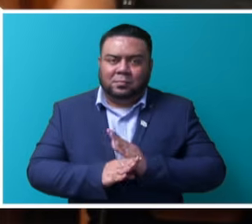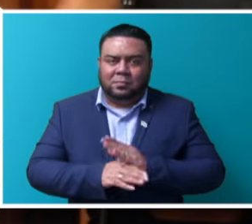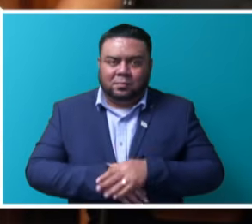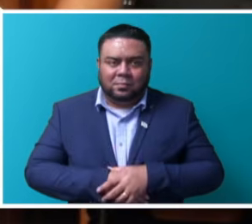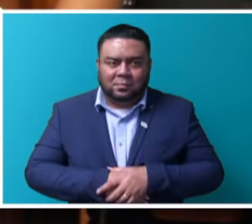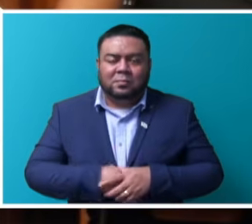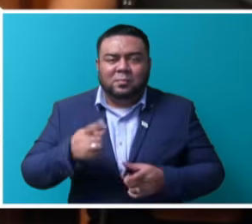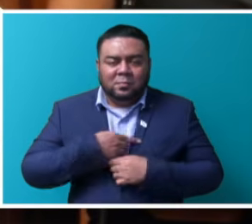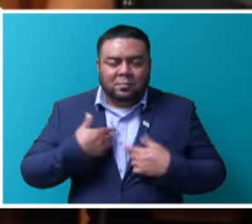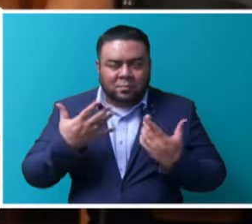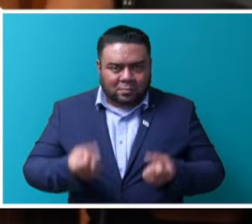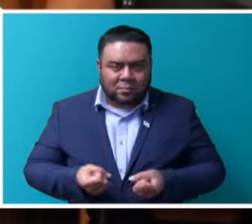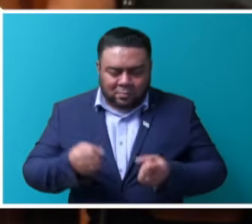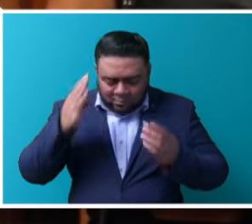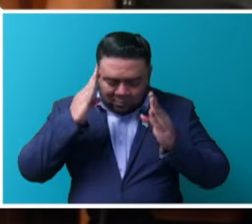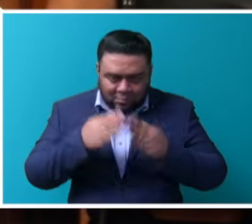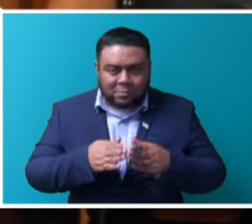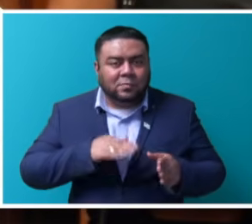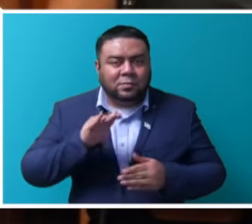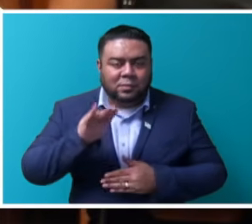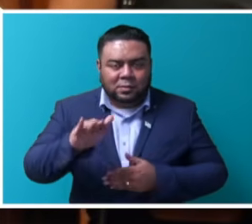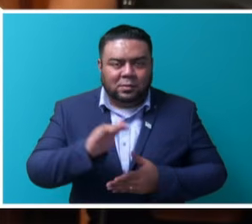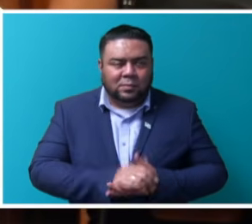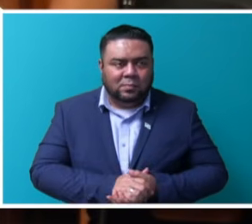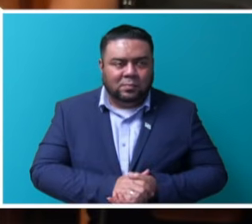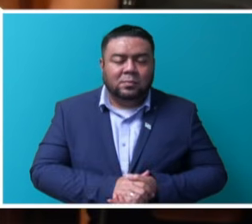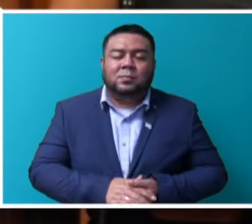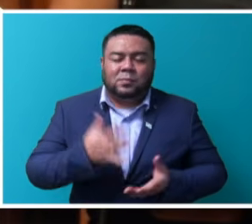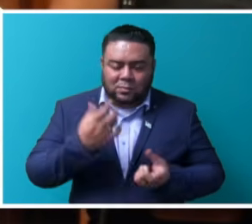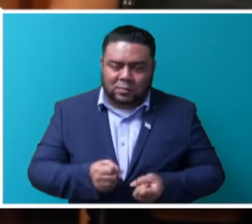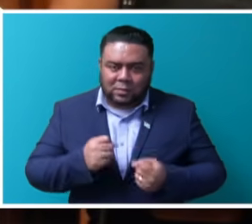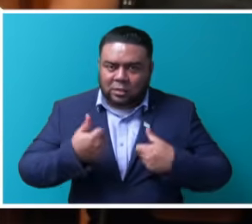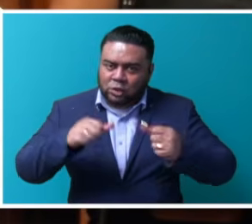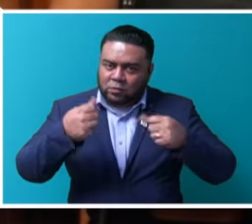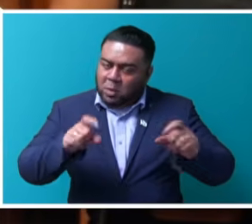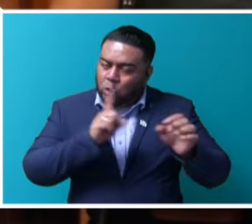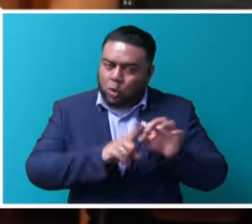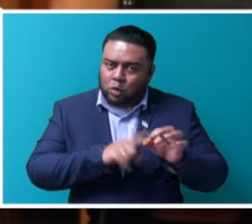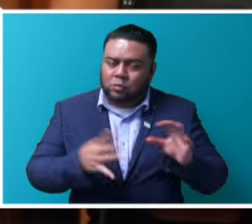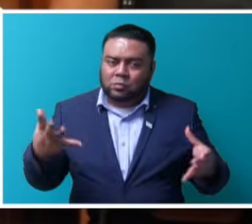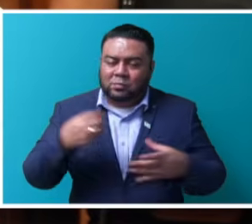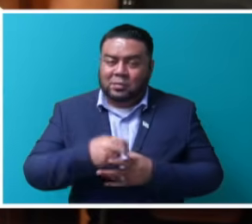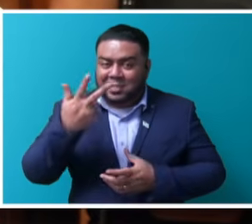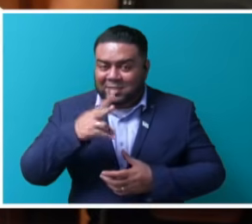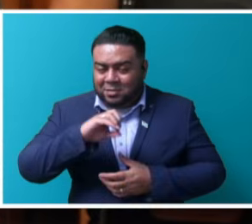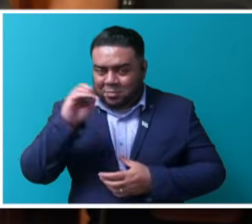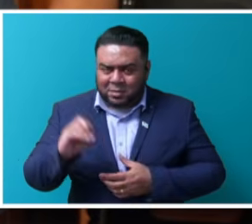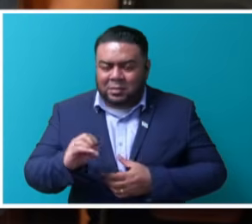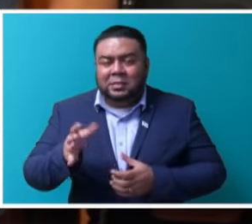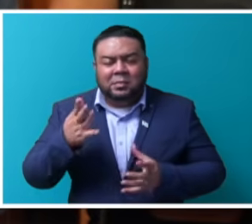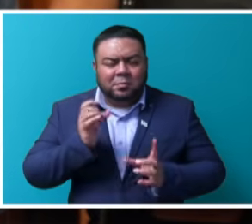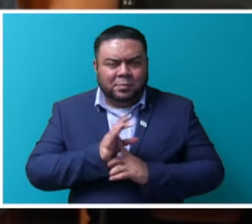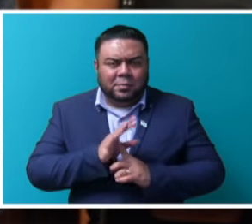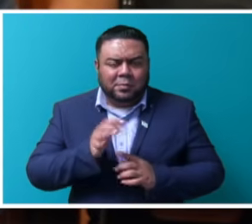And we have set our sights firmly on the future with an ambitious and achievable goal to bring 80% of key government